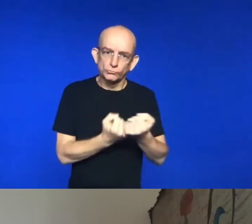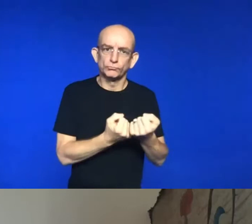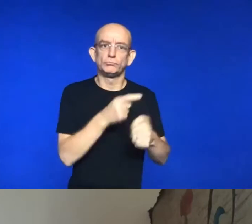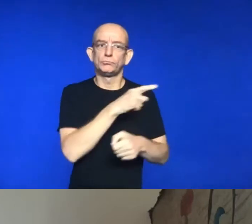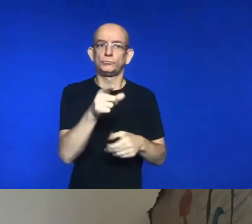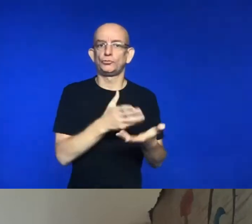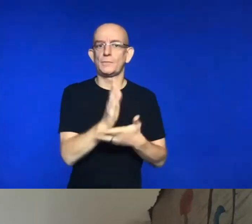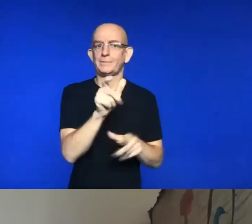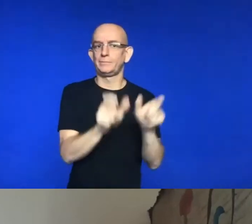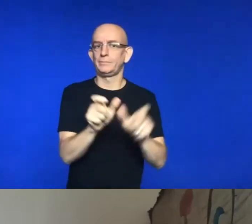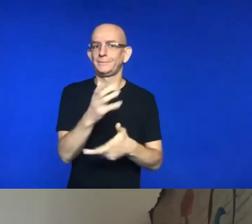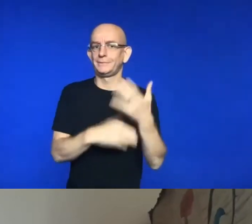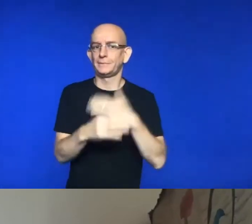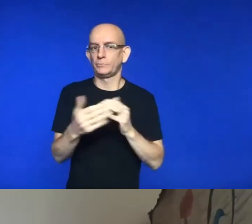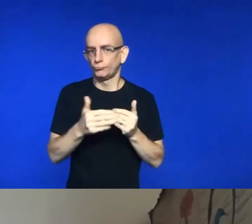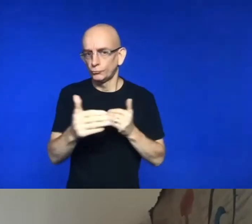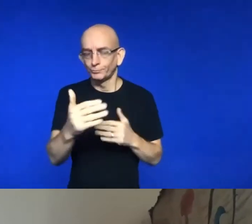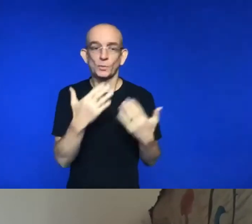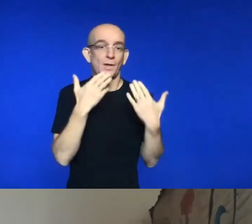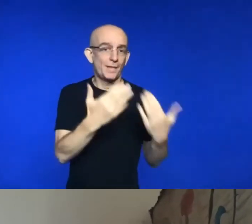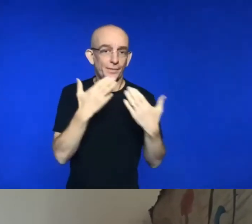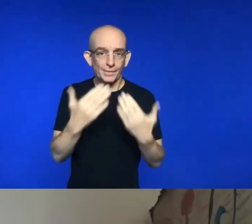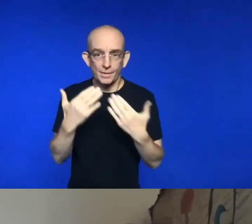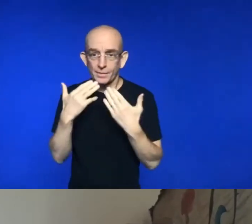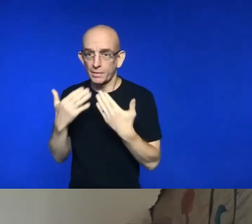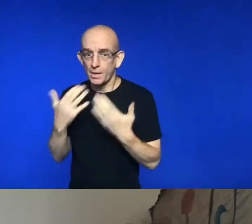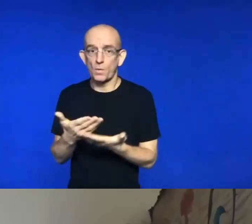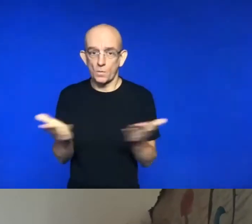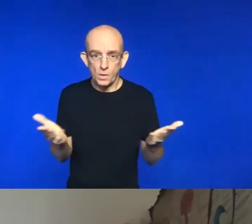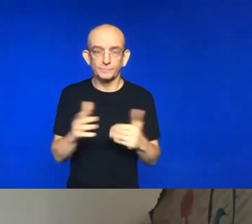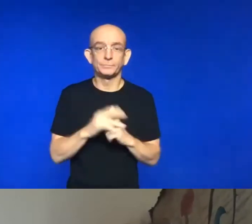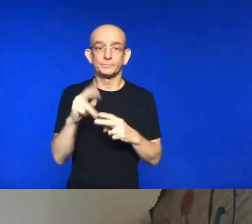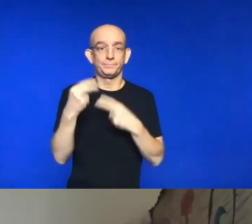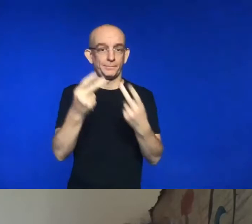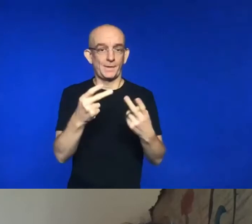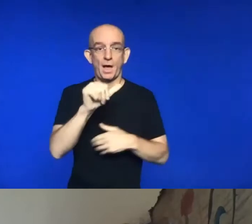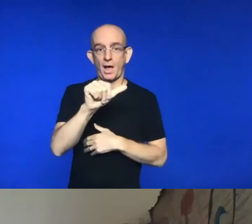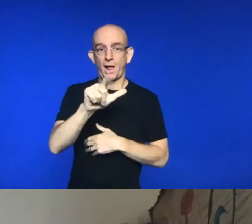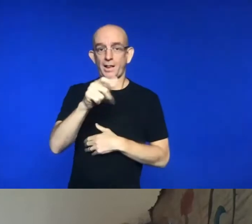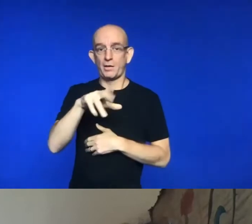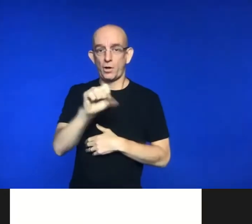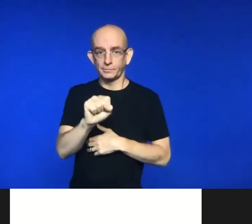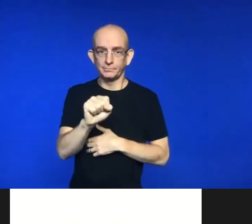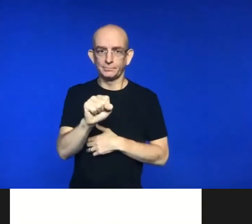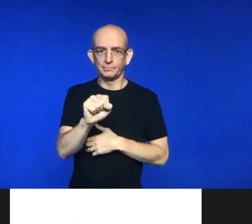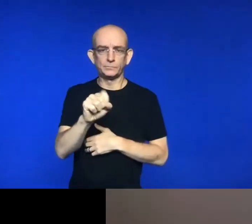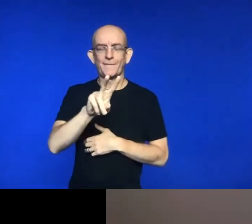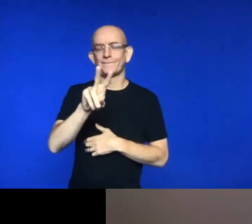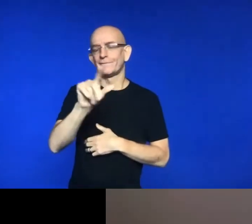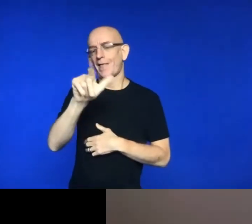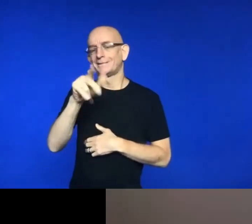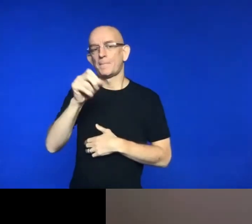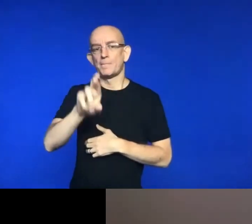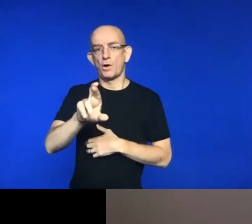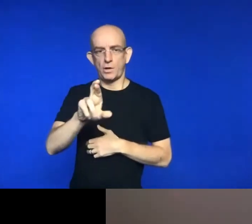again. Thank you very much, Alessandra, and thank you very much, Arakos, for a very